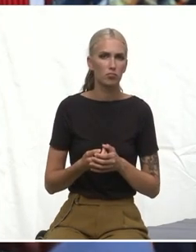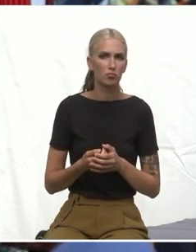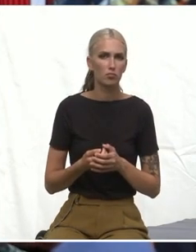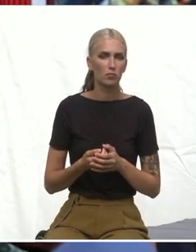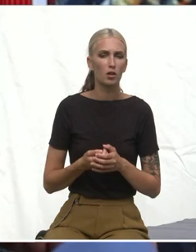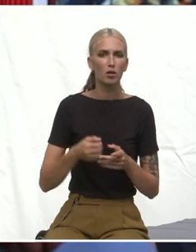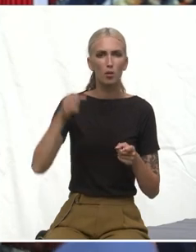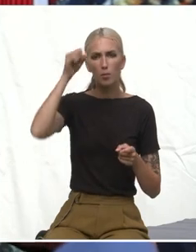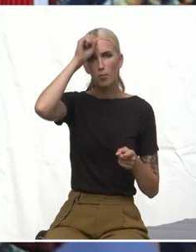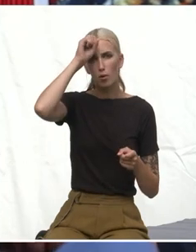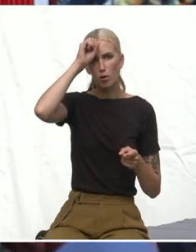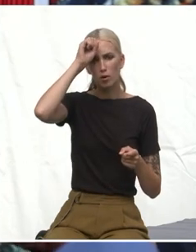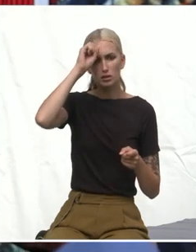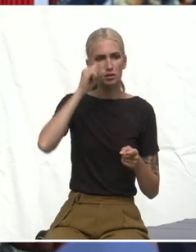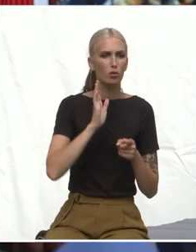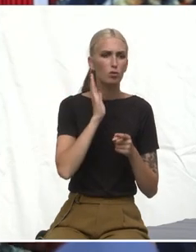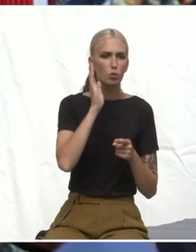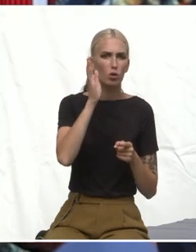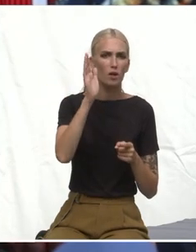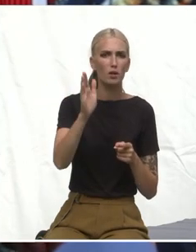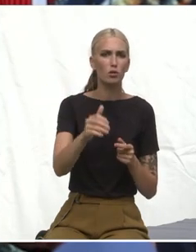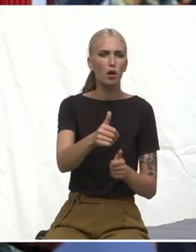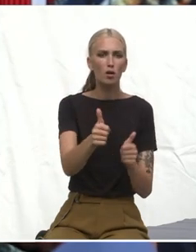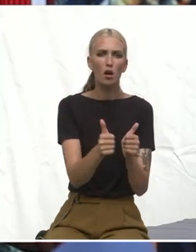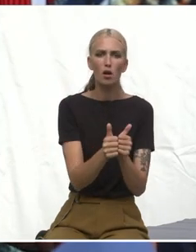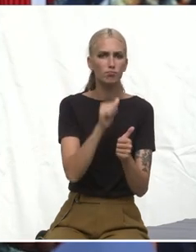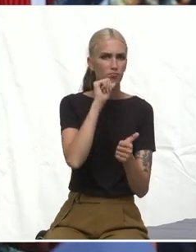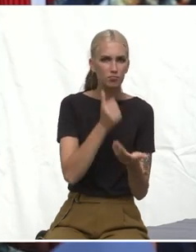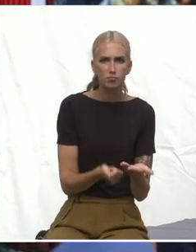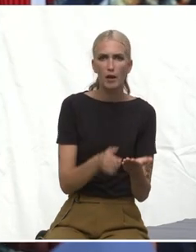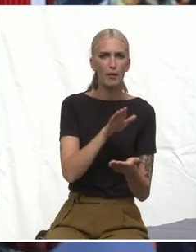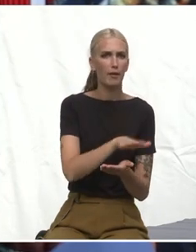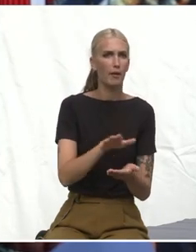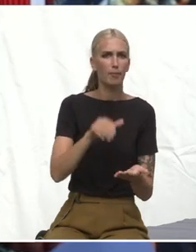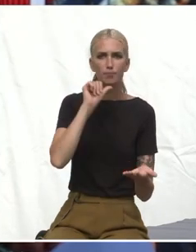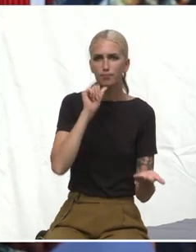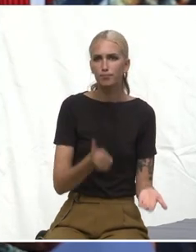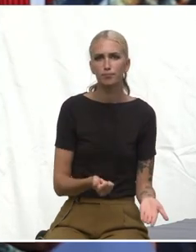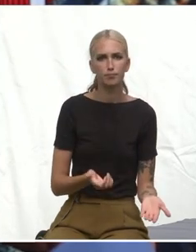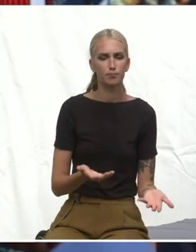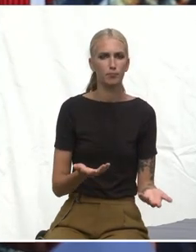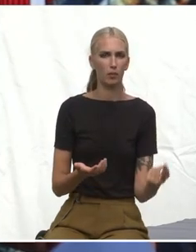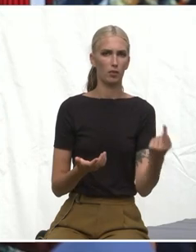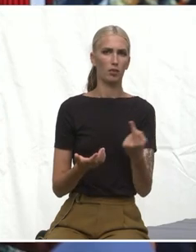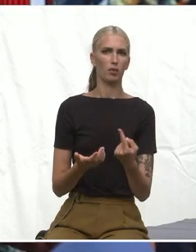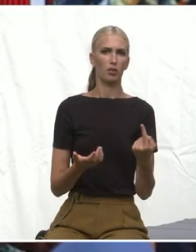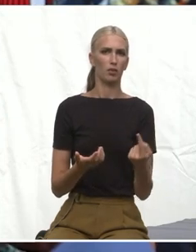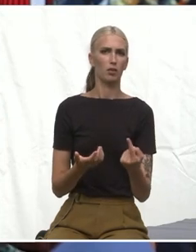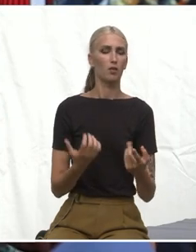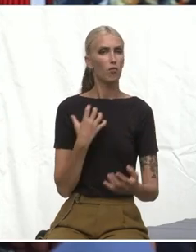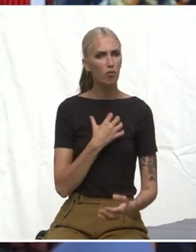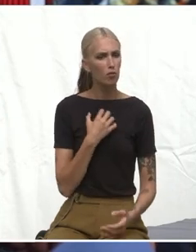get partners, they don't get children, many of them, so it's important to see boys